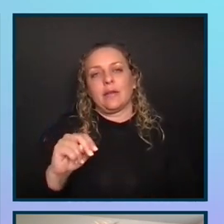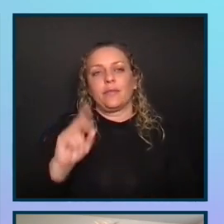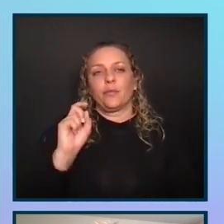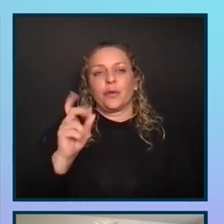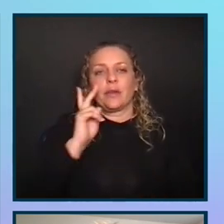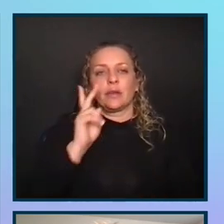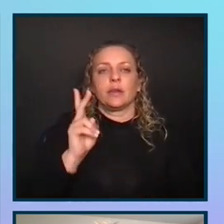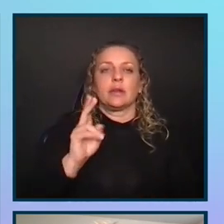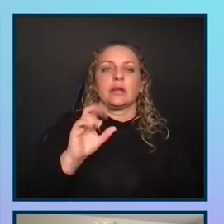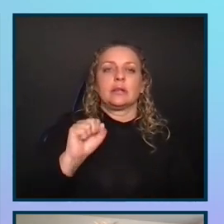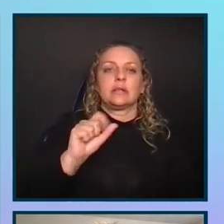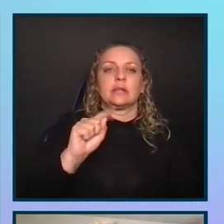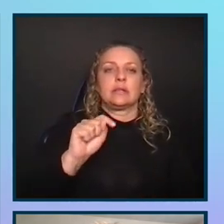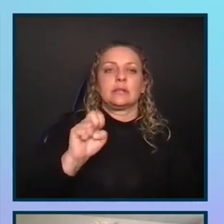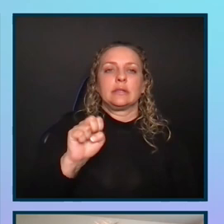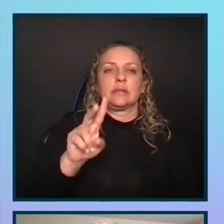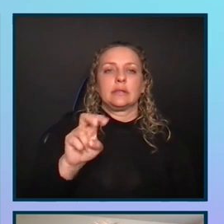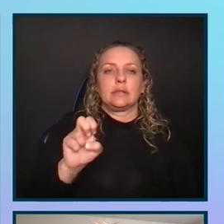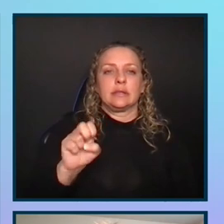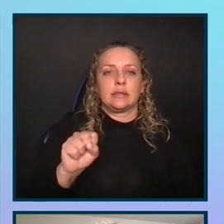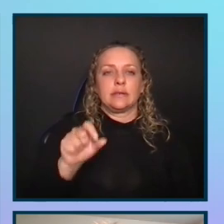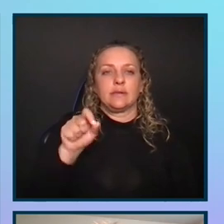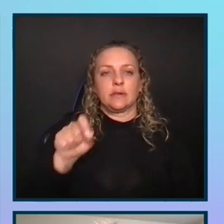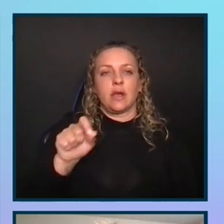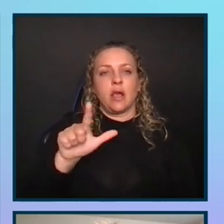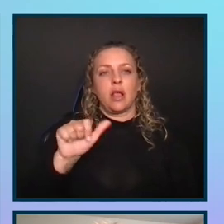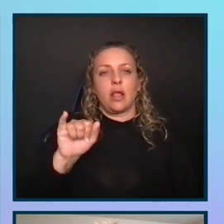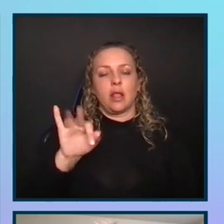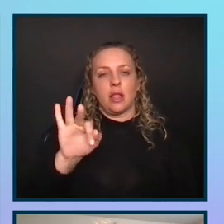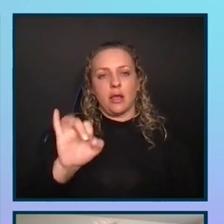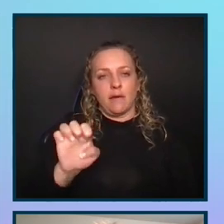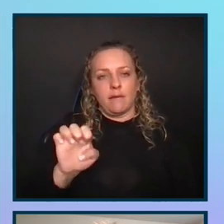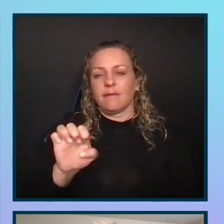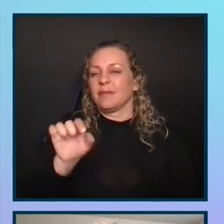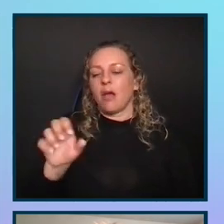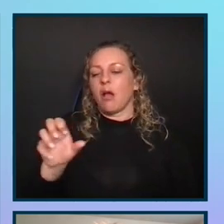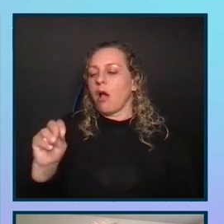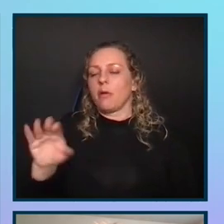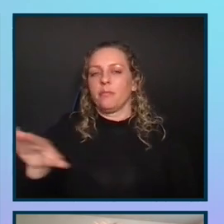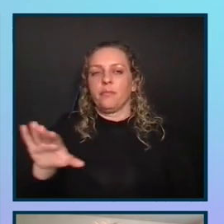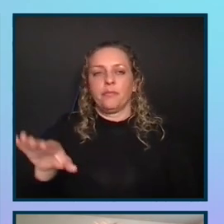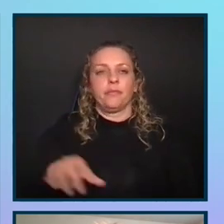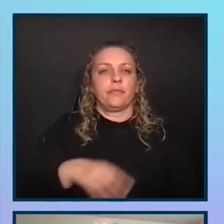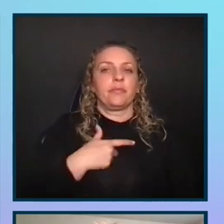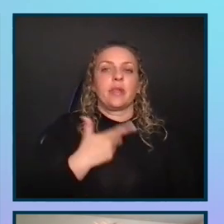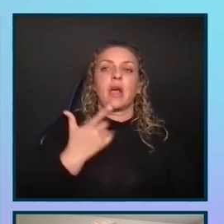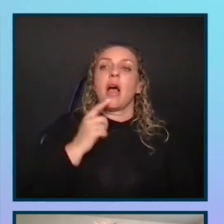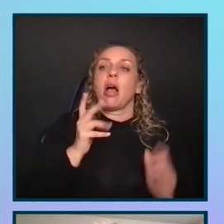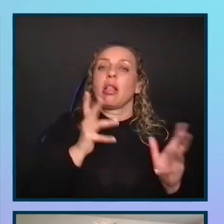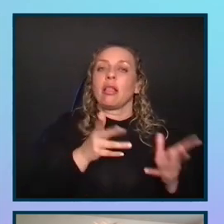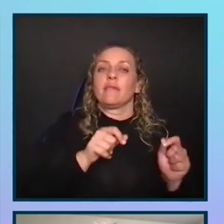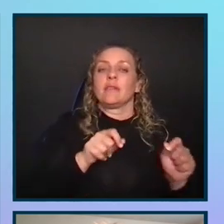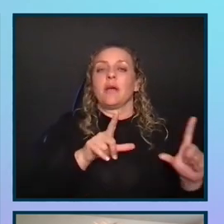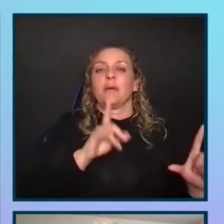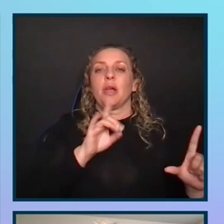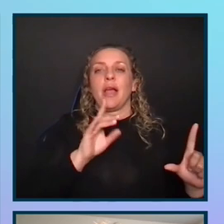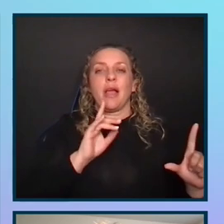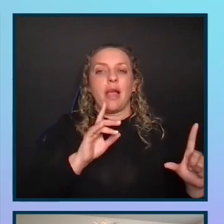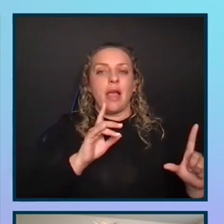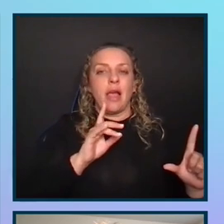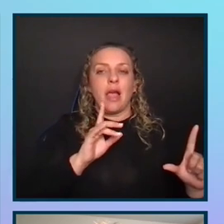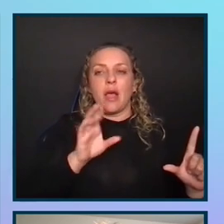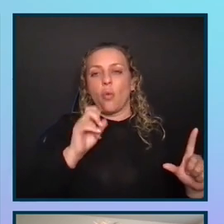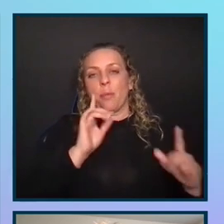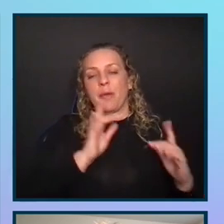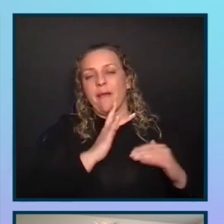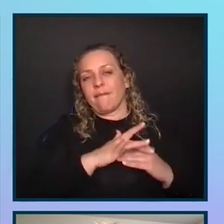Life. That's steves.life, which is my blog, not .com or anything. I'll leave this up here. And of course, the deck will be available later. And I